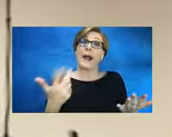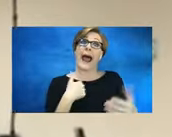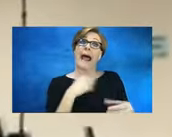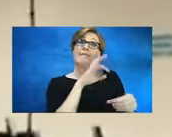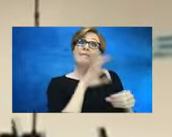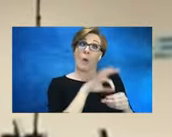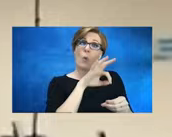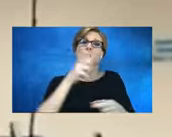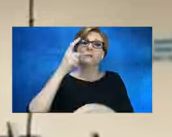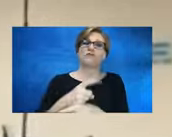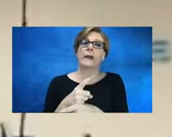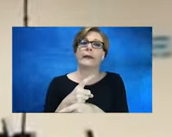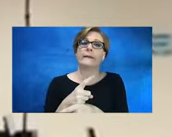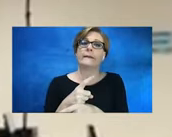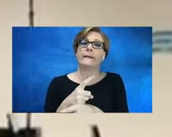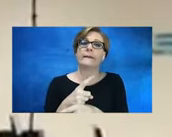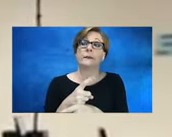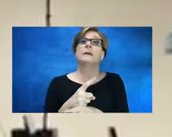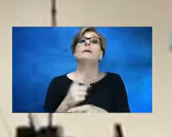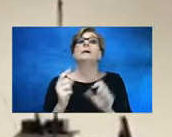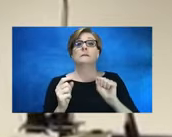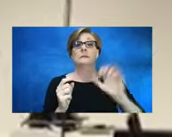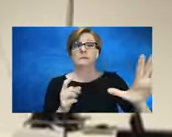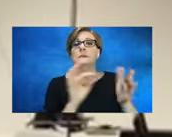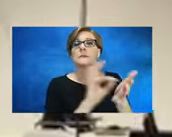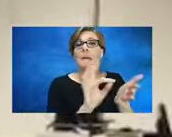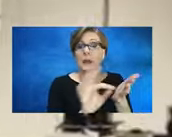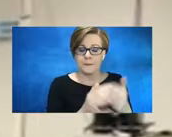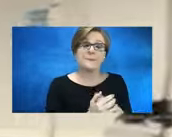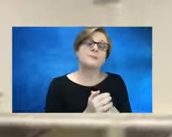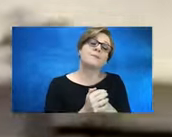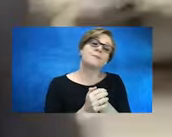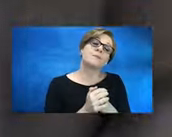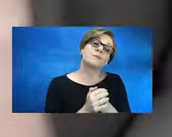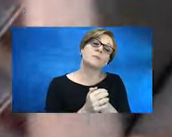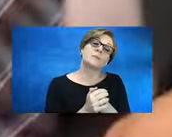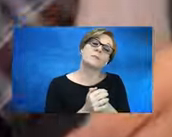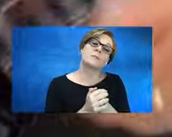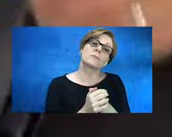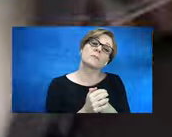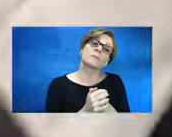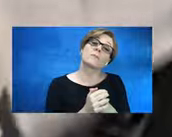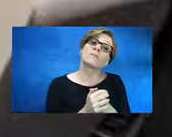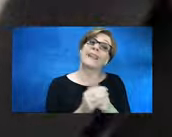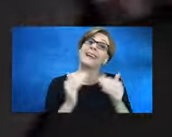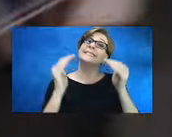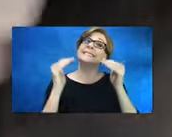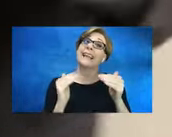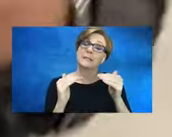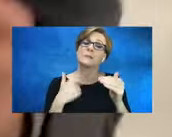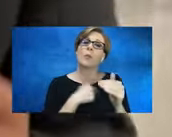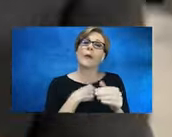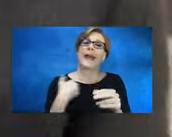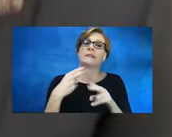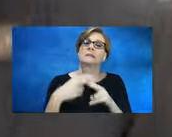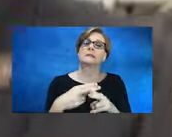that they voted before it gets tabulated. So the next item I want to describe is our chain of